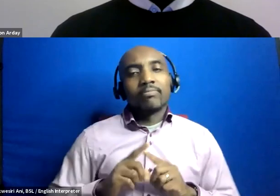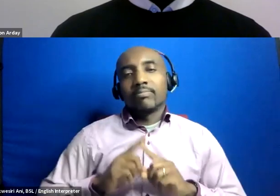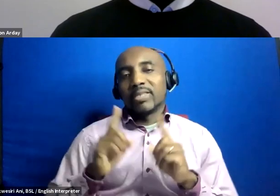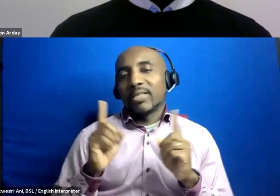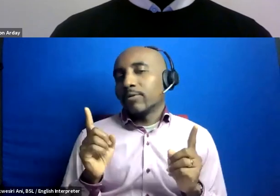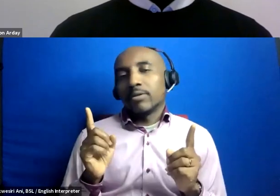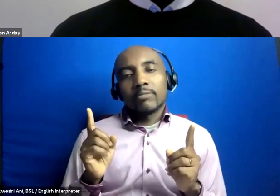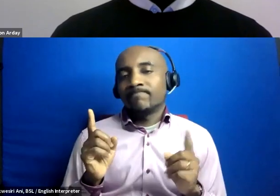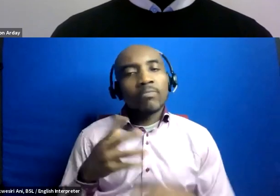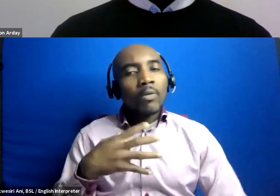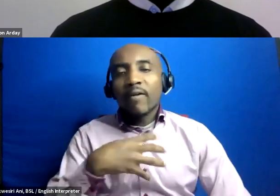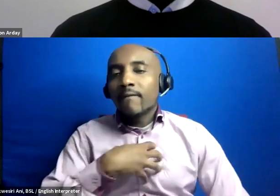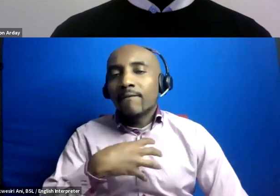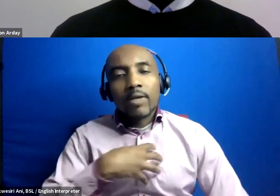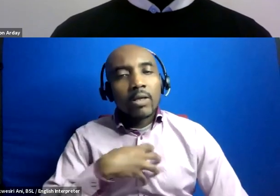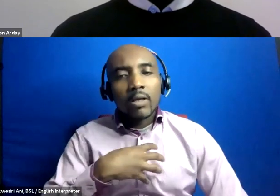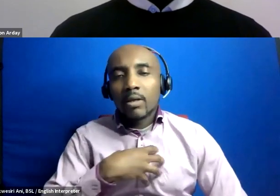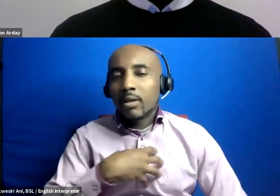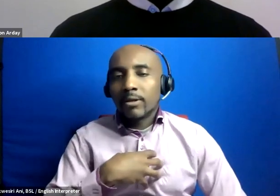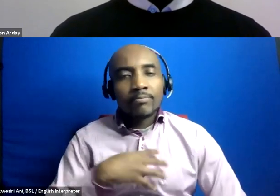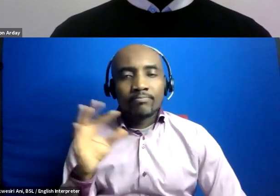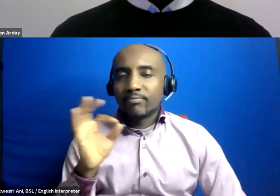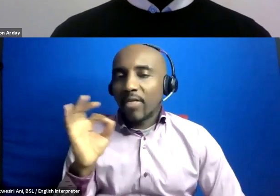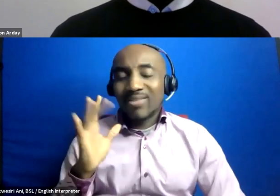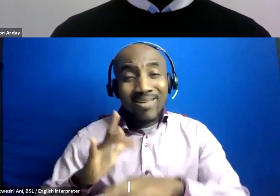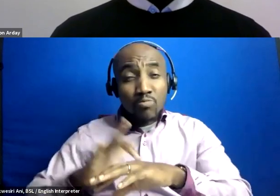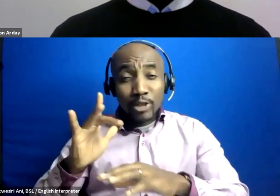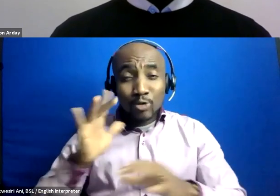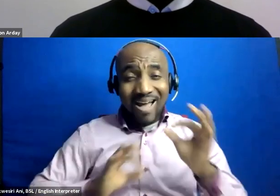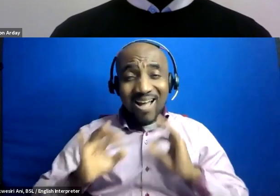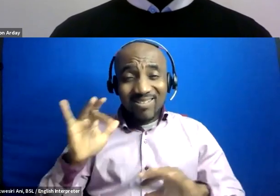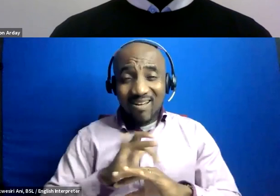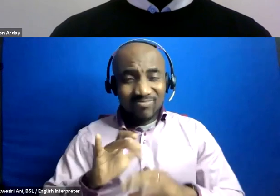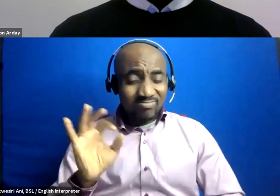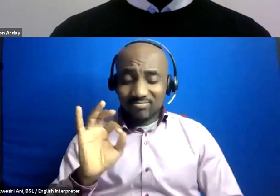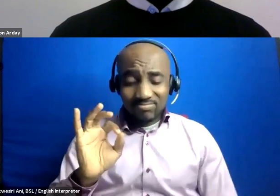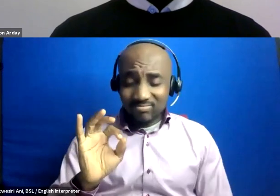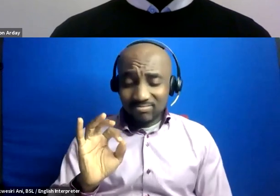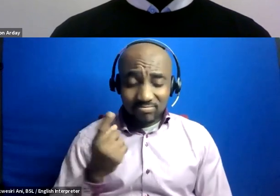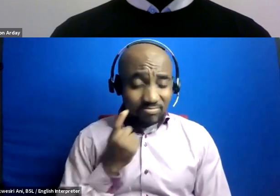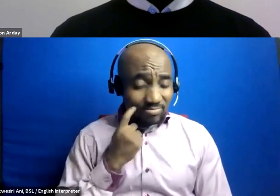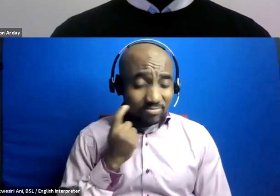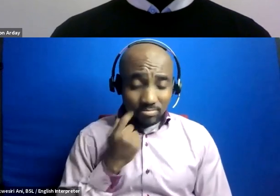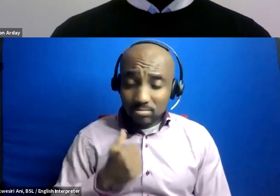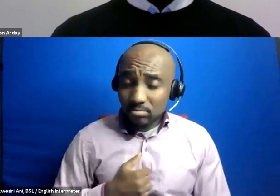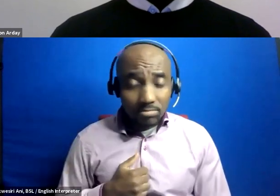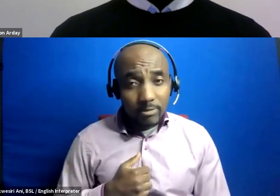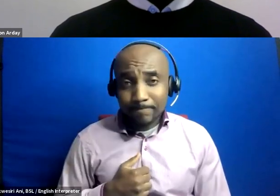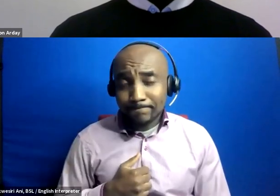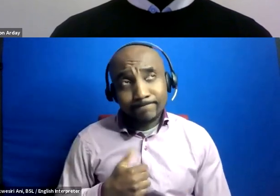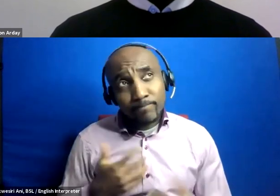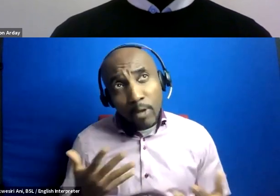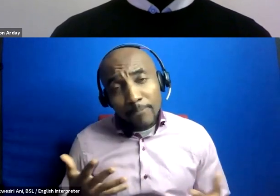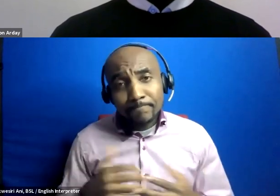there's no fear attached to that professional side of me. So I guess, you